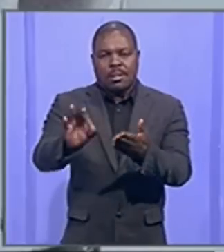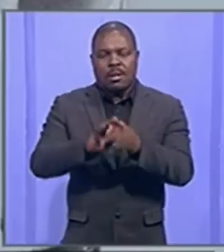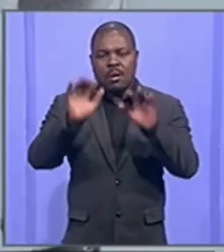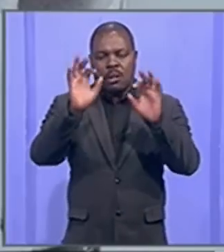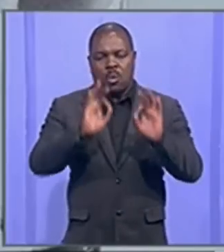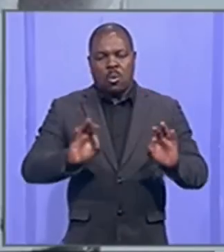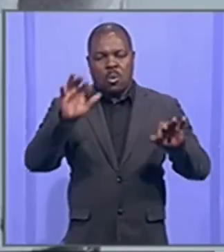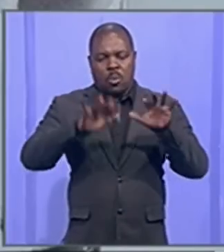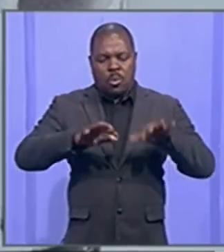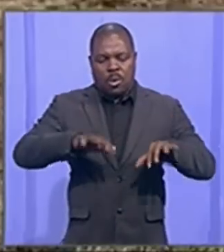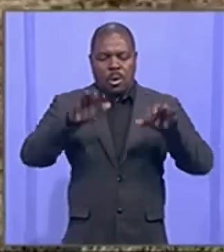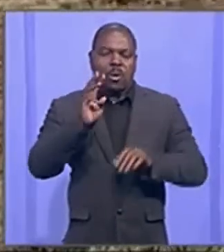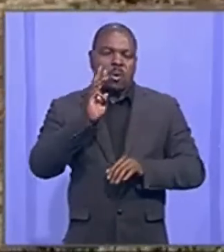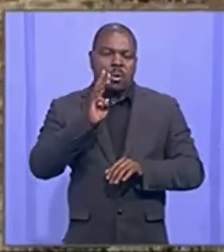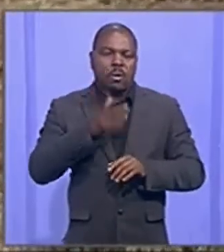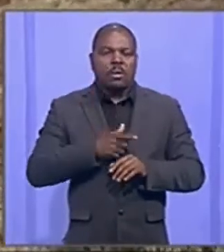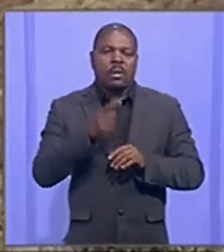mebileng ye mmalwa ka provinceng.